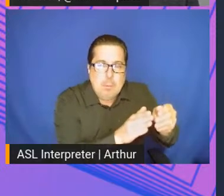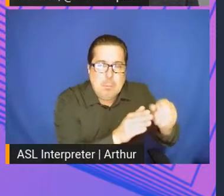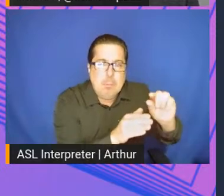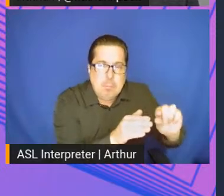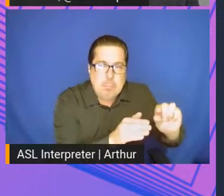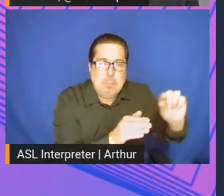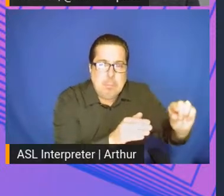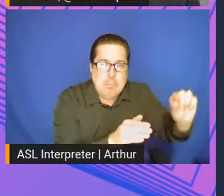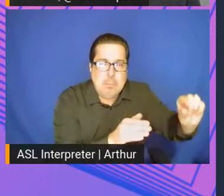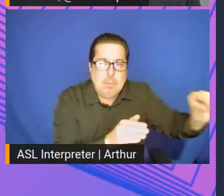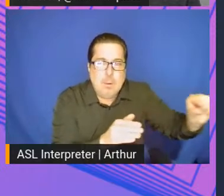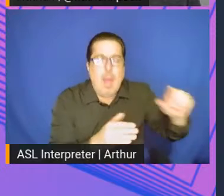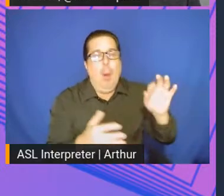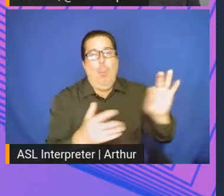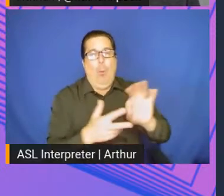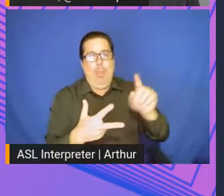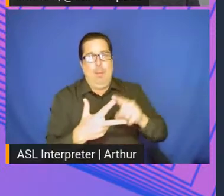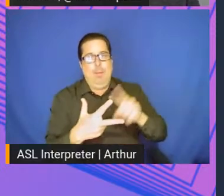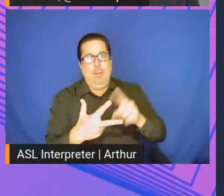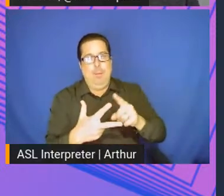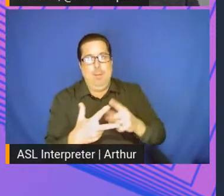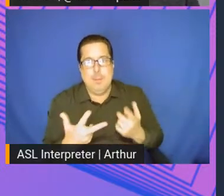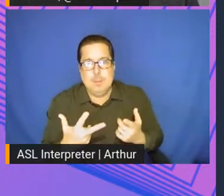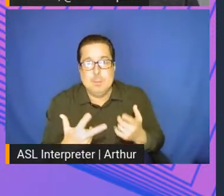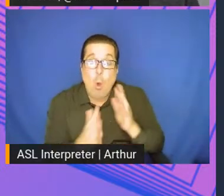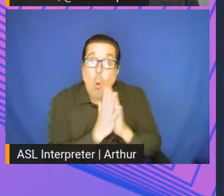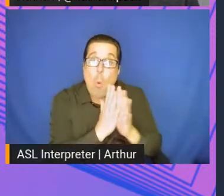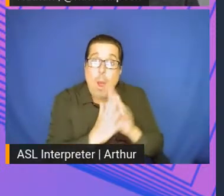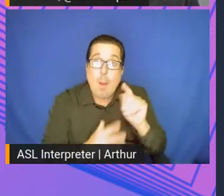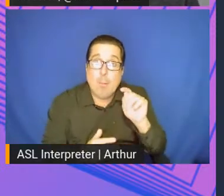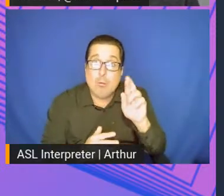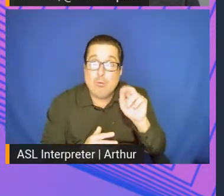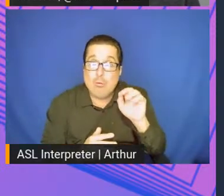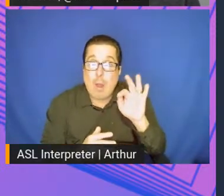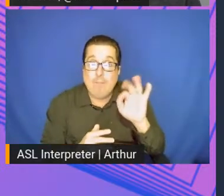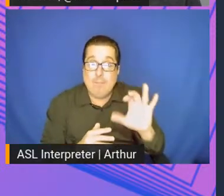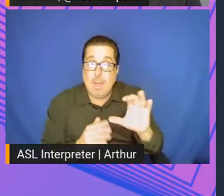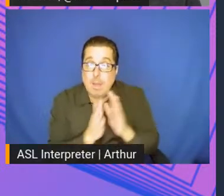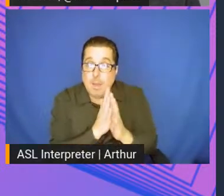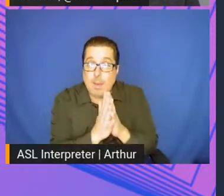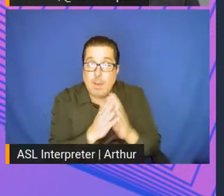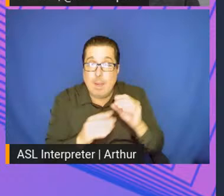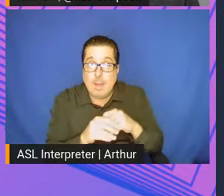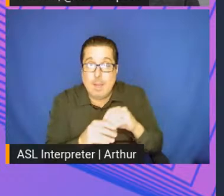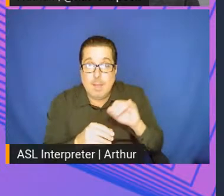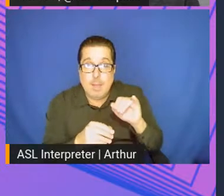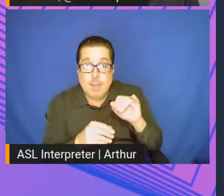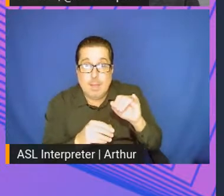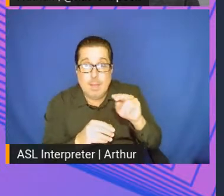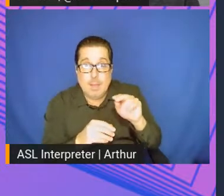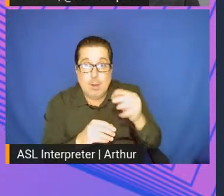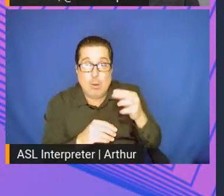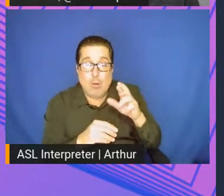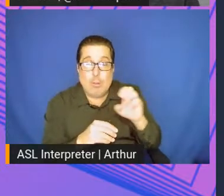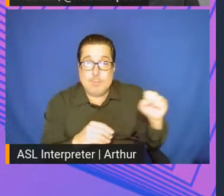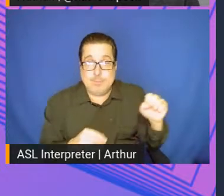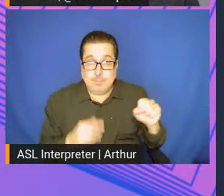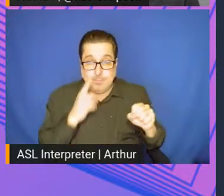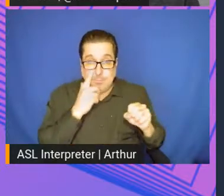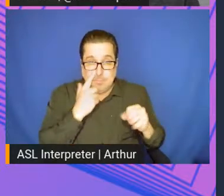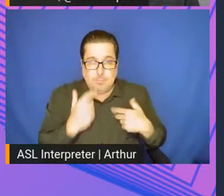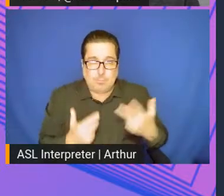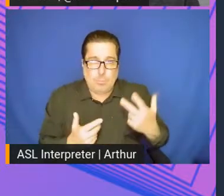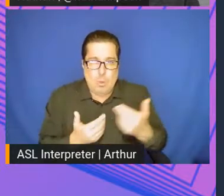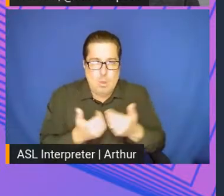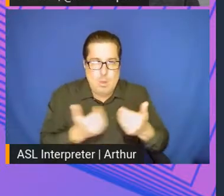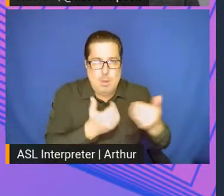So now let's talk about web traffic and ingress. Once again, 3 options for serverless compute, 3 different pricing models